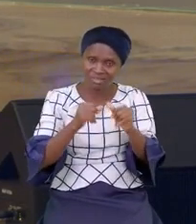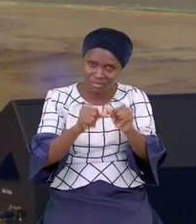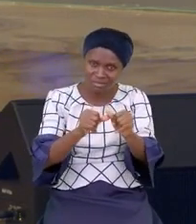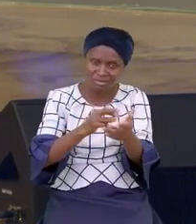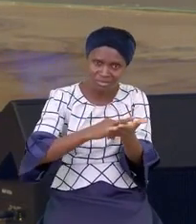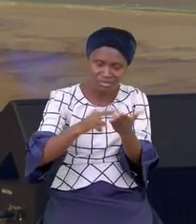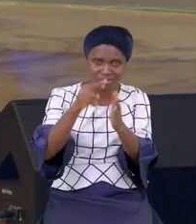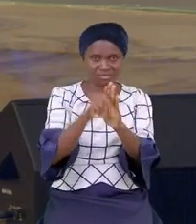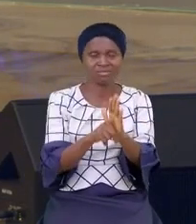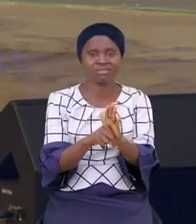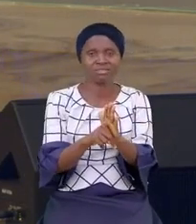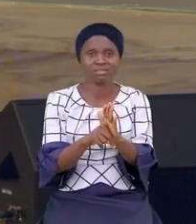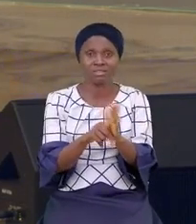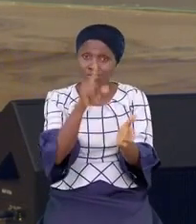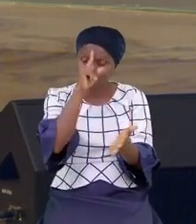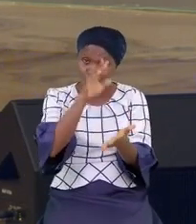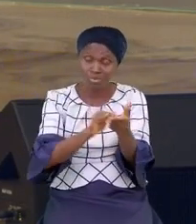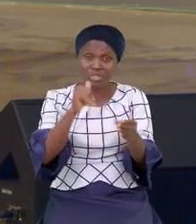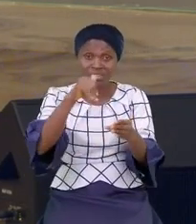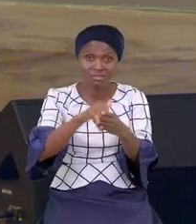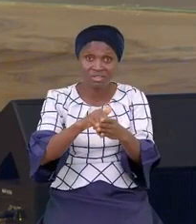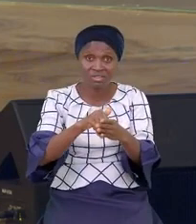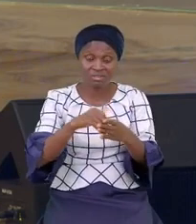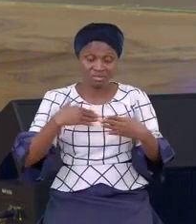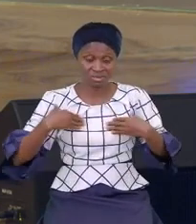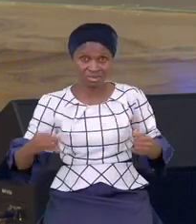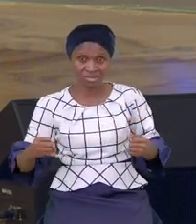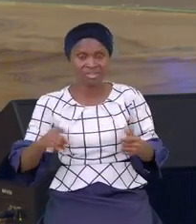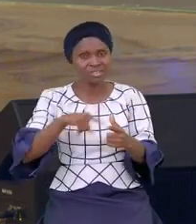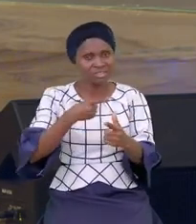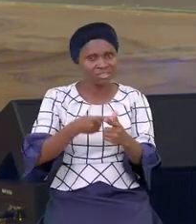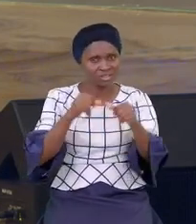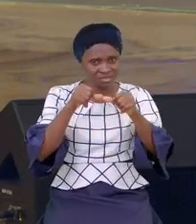You believe in healing, then be healthy.